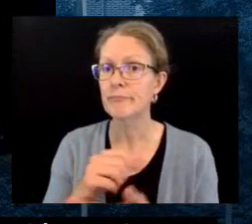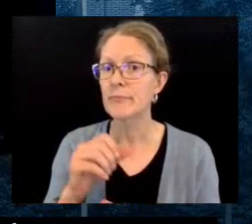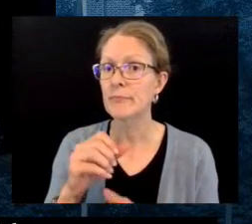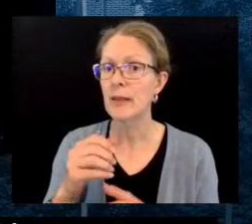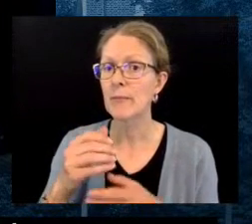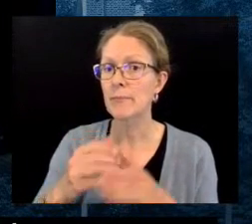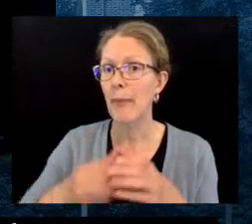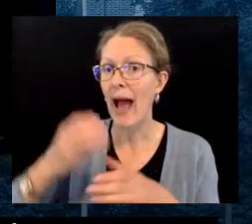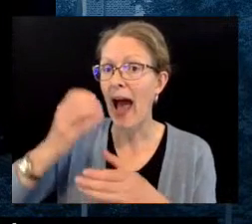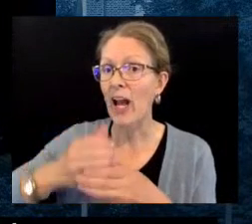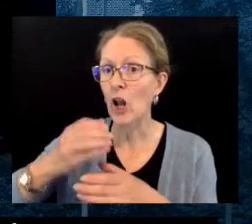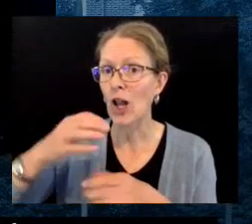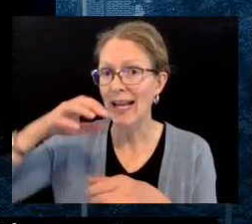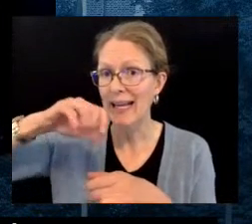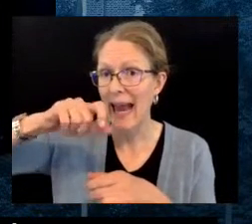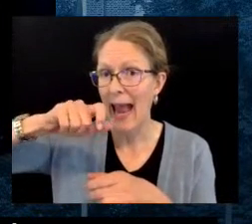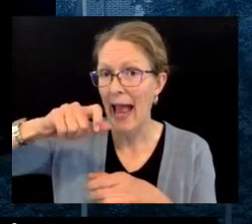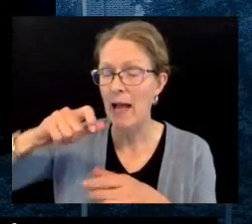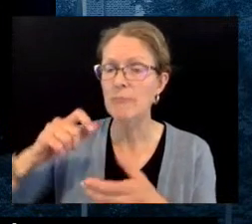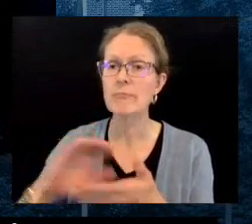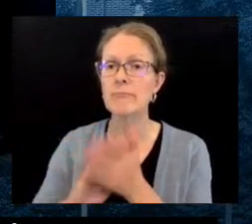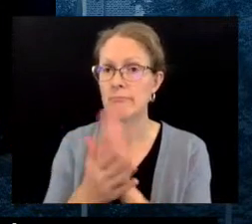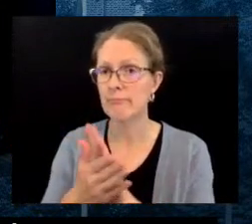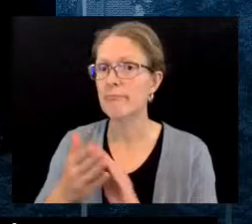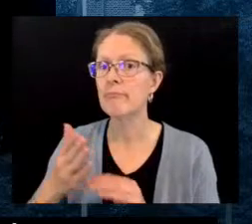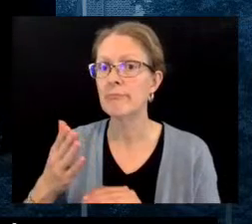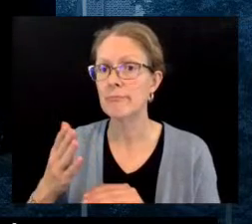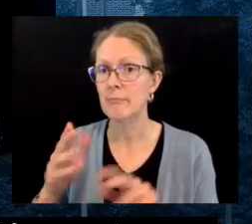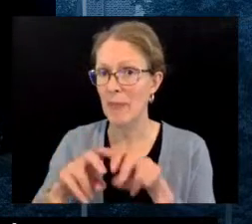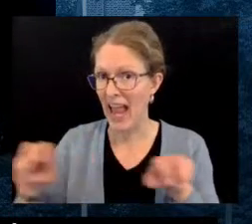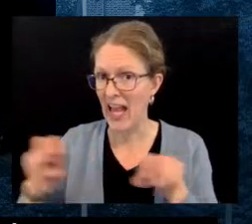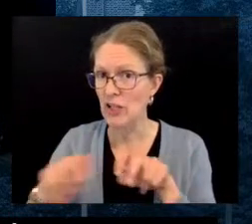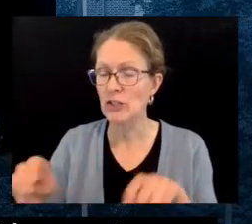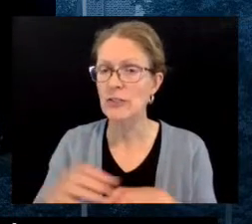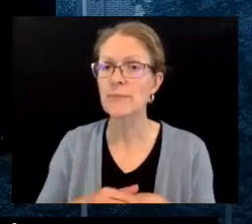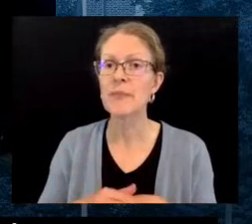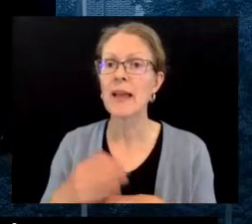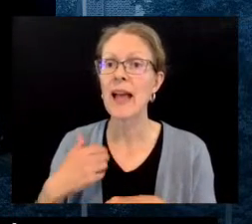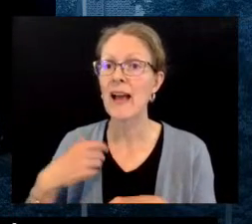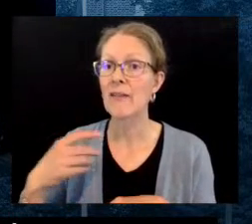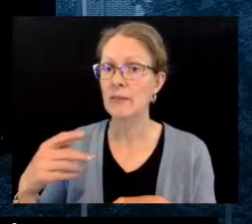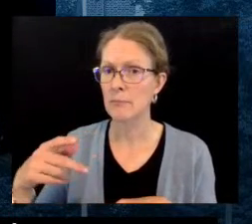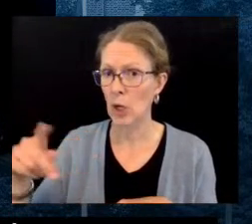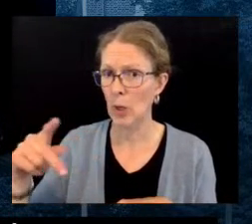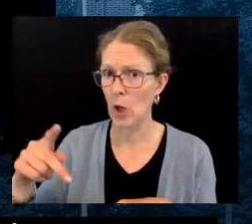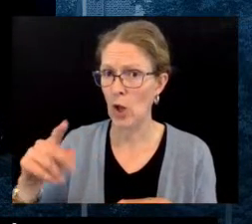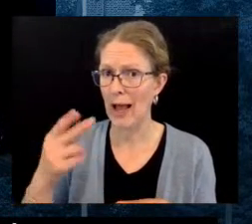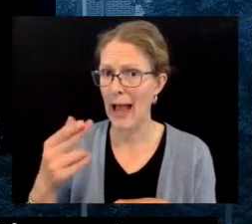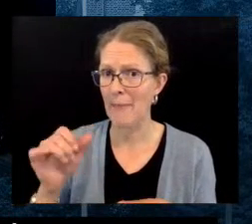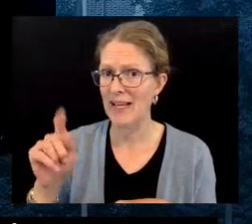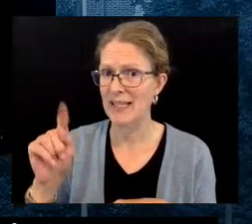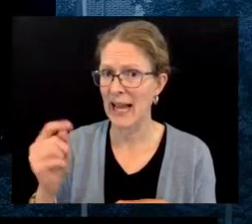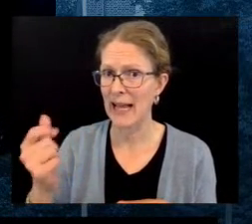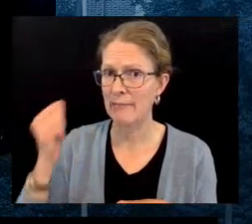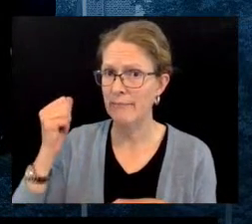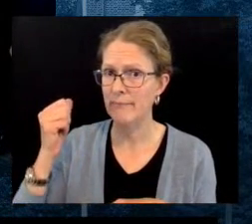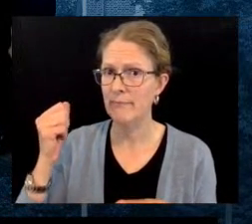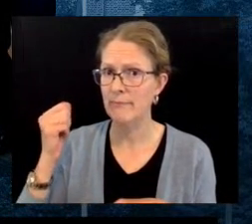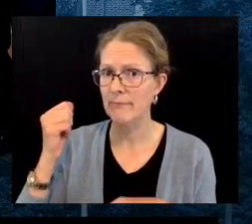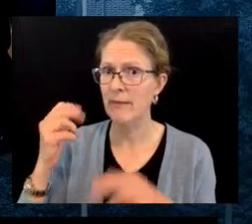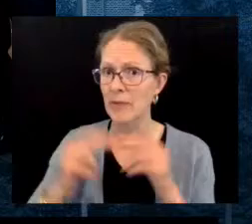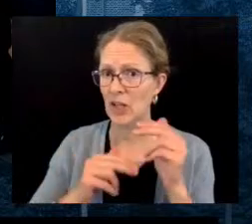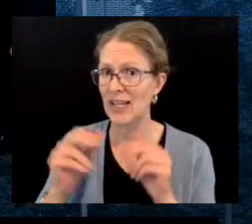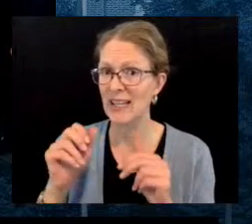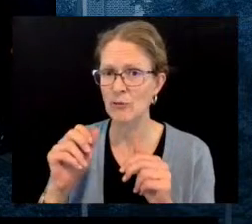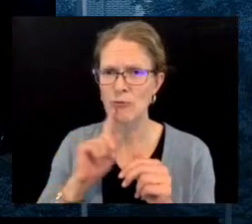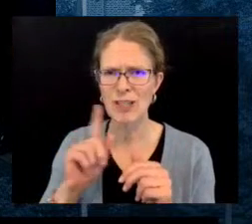benches. We have a purple martin habitat in the back of the building. That is a super cool place to be if you have time to check that out at some